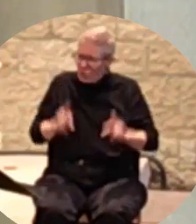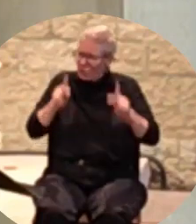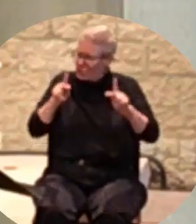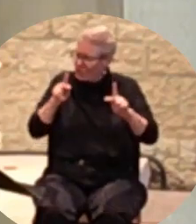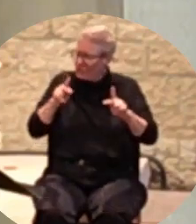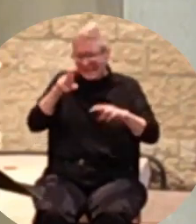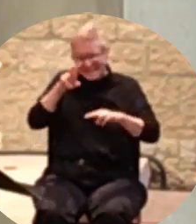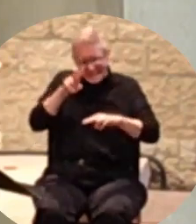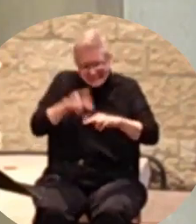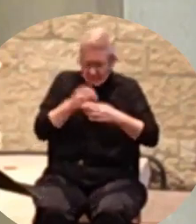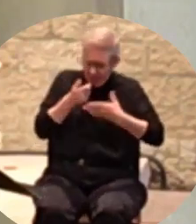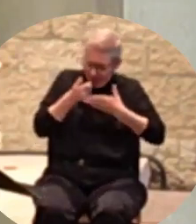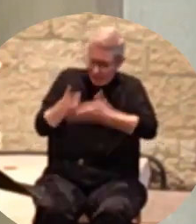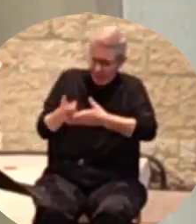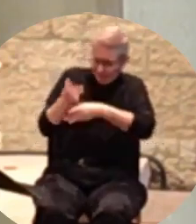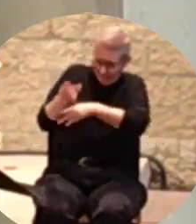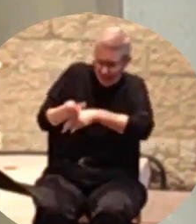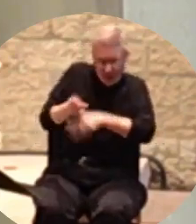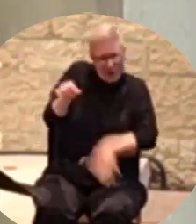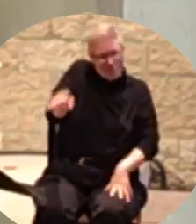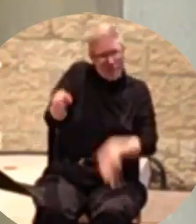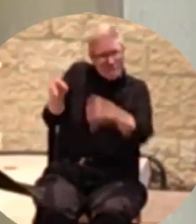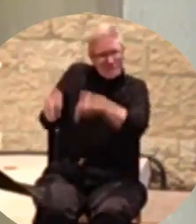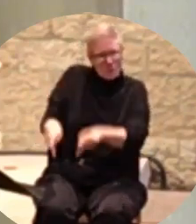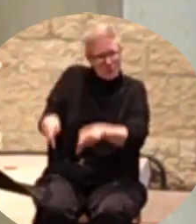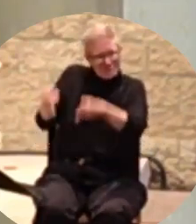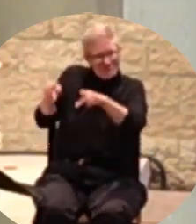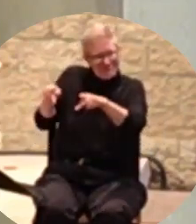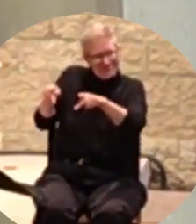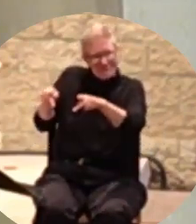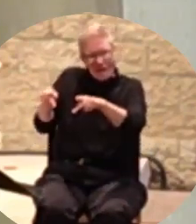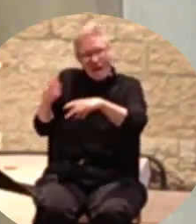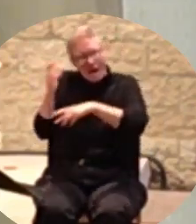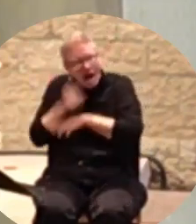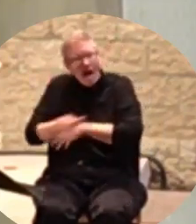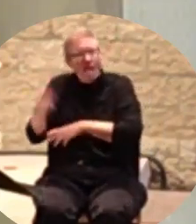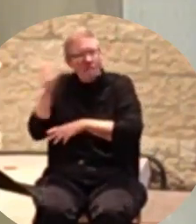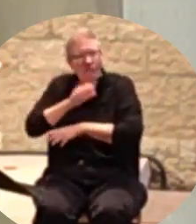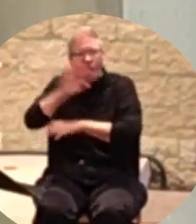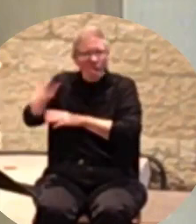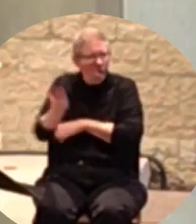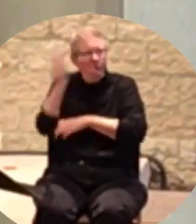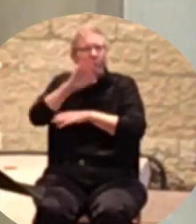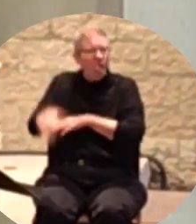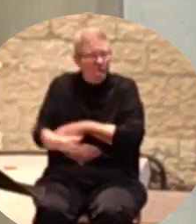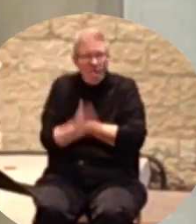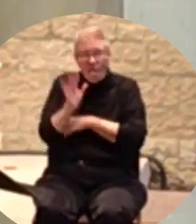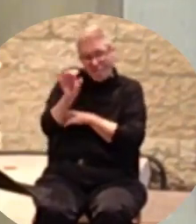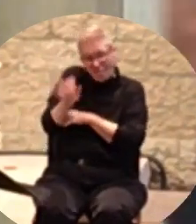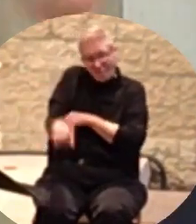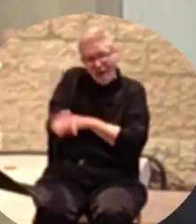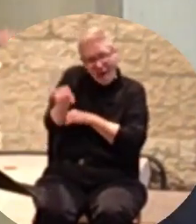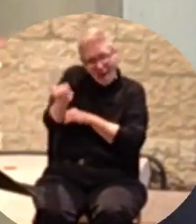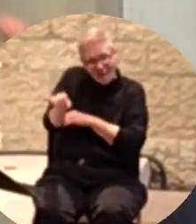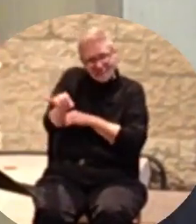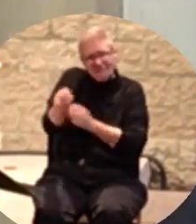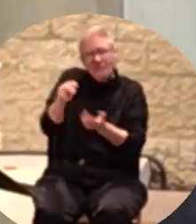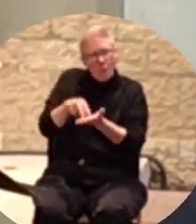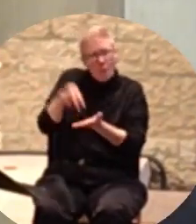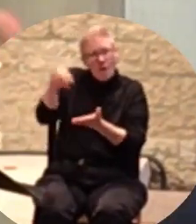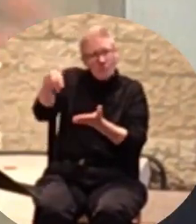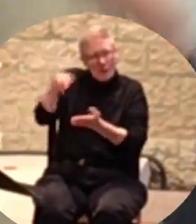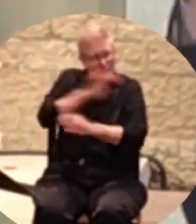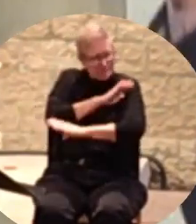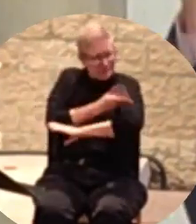take care of that individual day in and day out, day in and day out, that is the resurrection